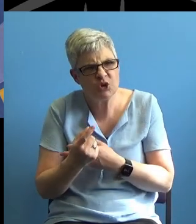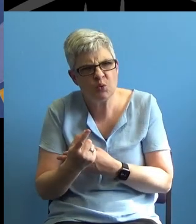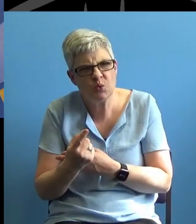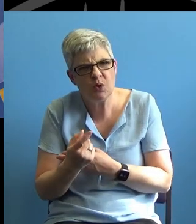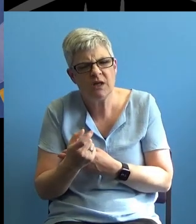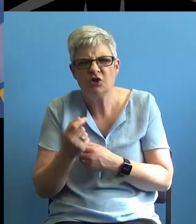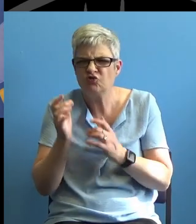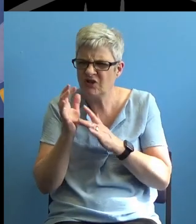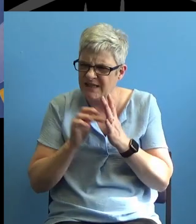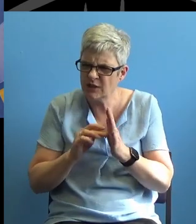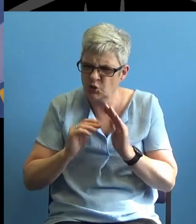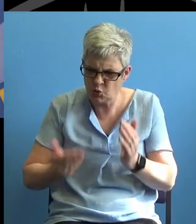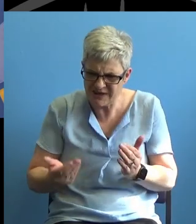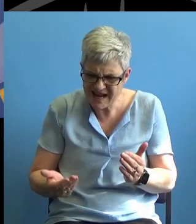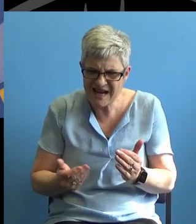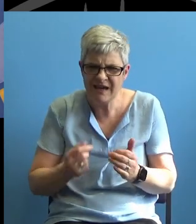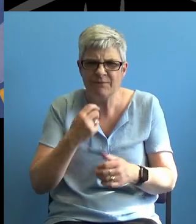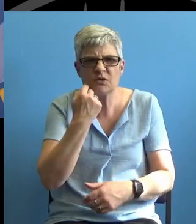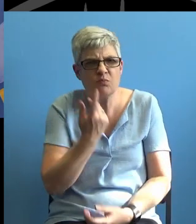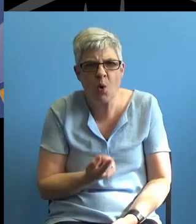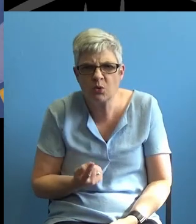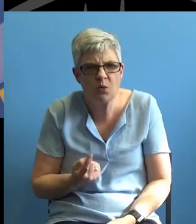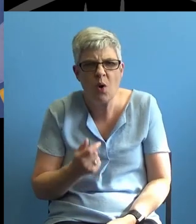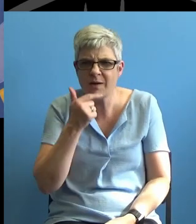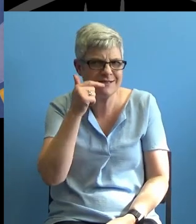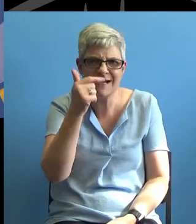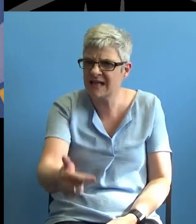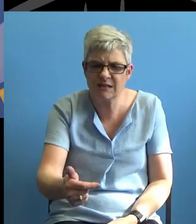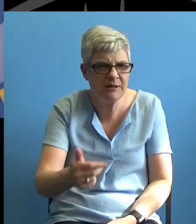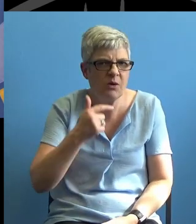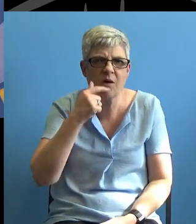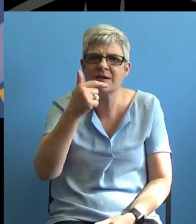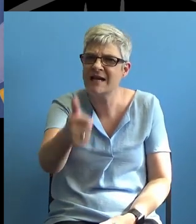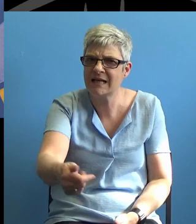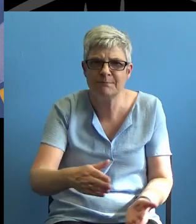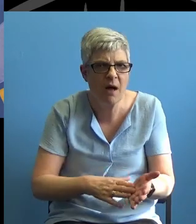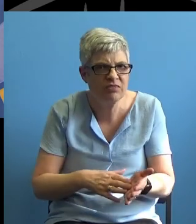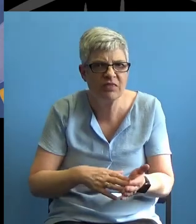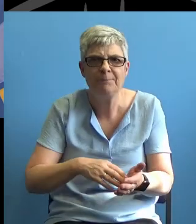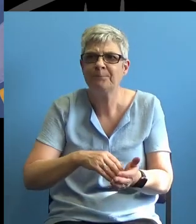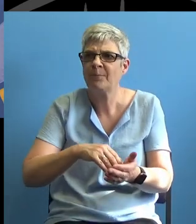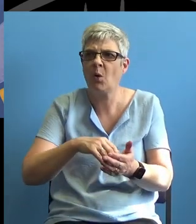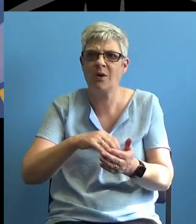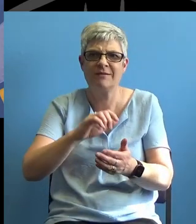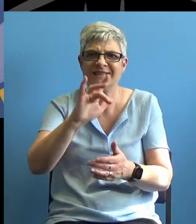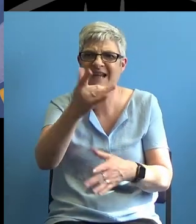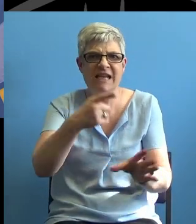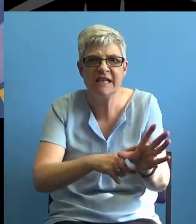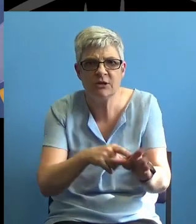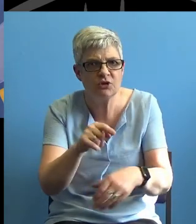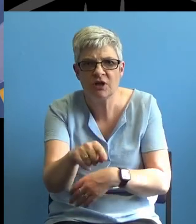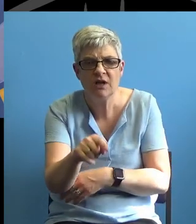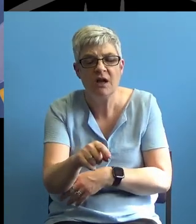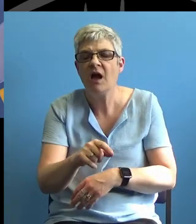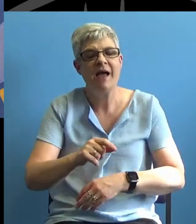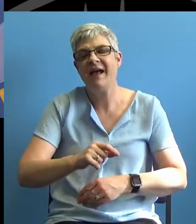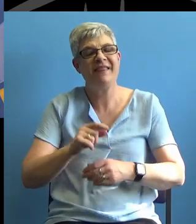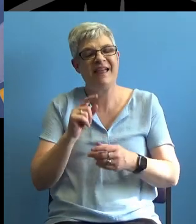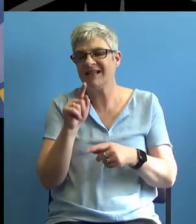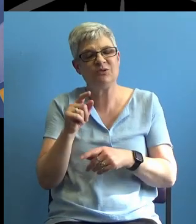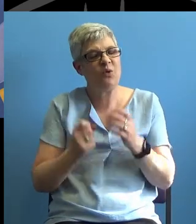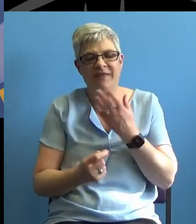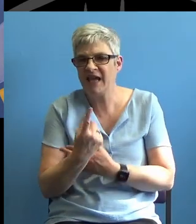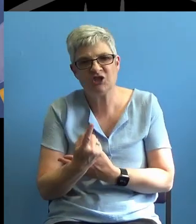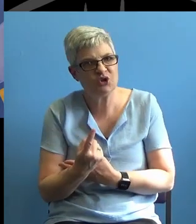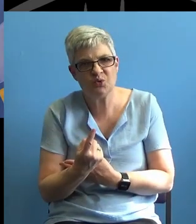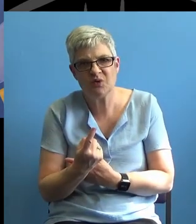Jesus coming today, or is Jesus coming tomorrow, or is Jesus coming next week, or next month, or next decade? No, the issue for us is not any of these,